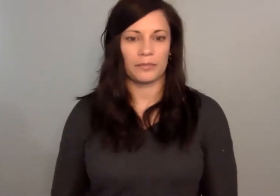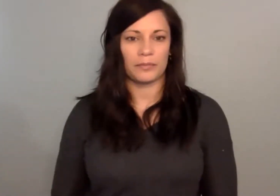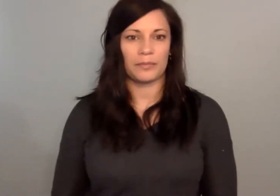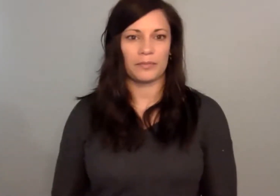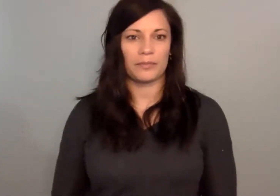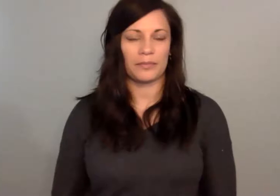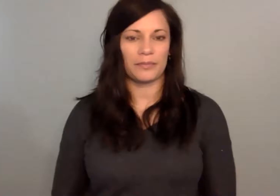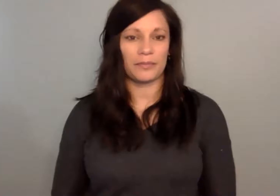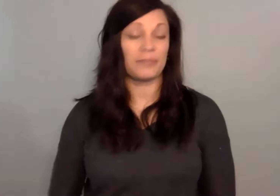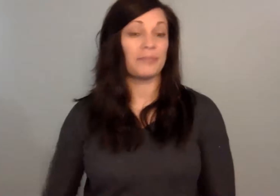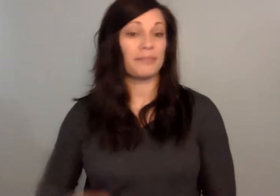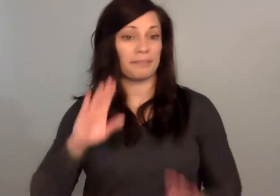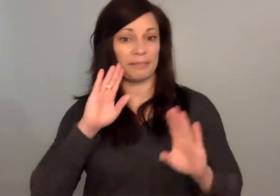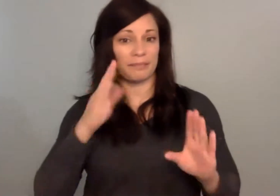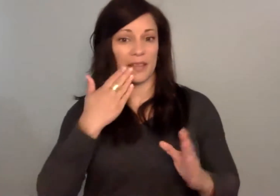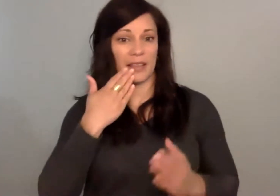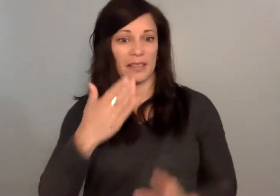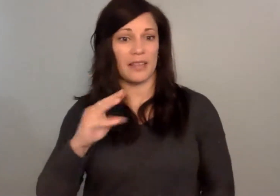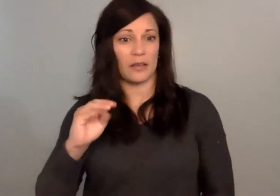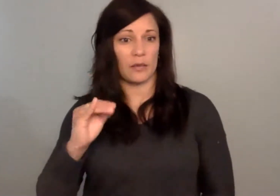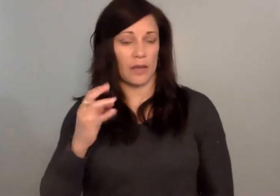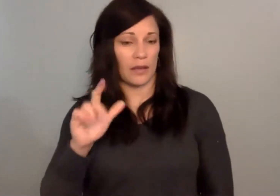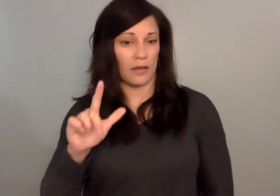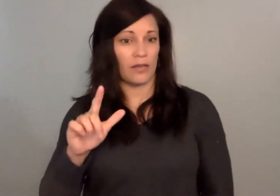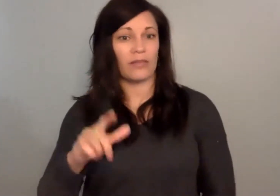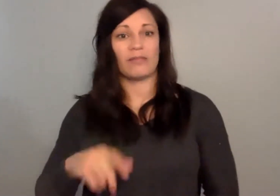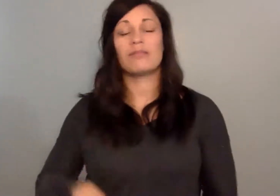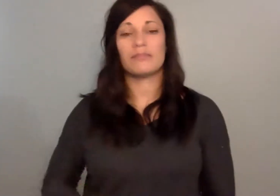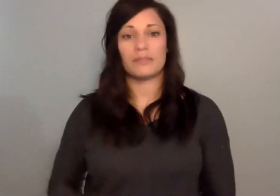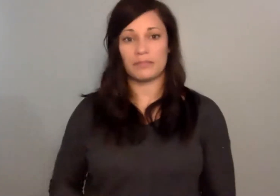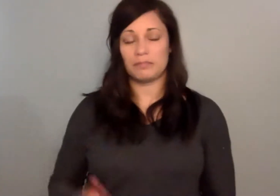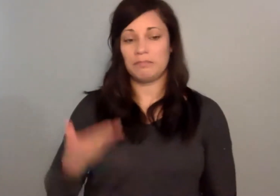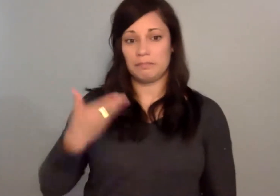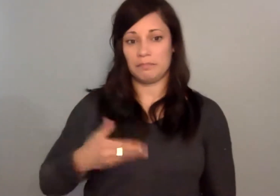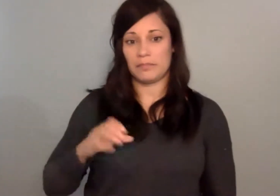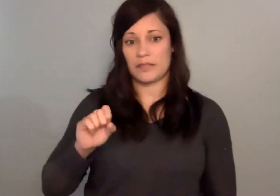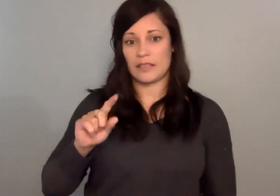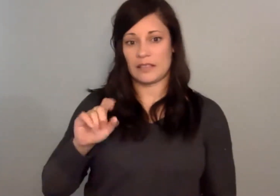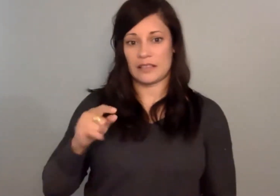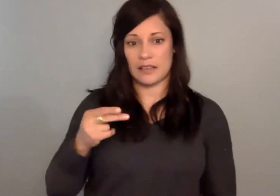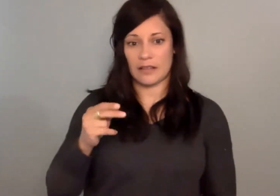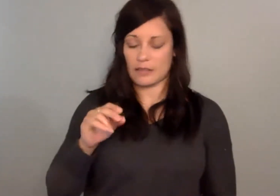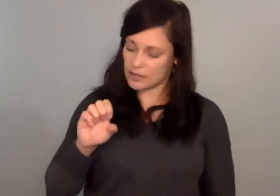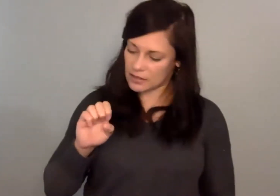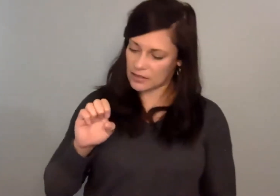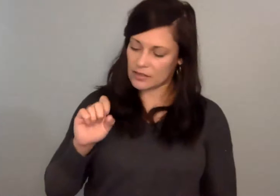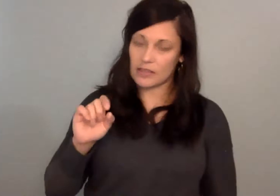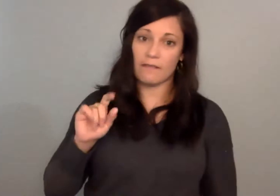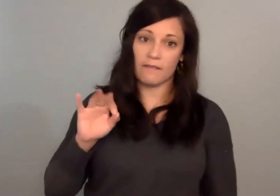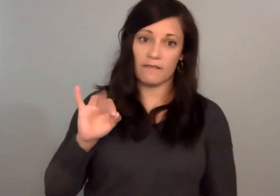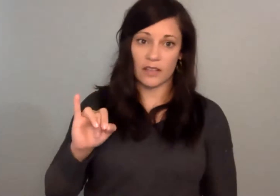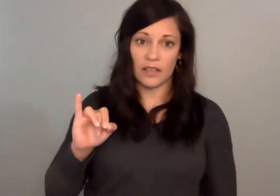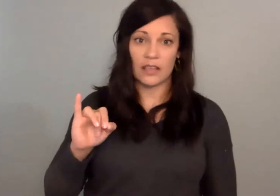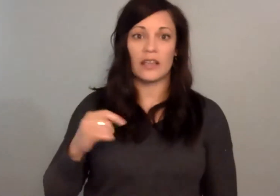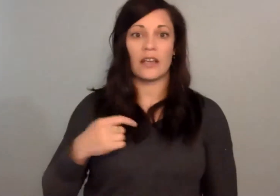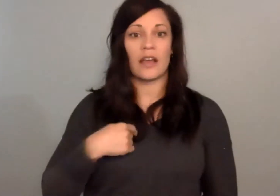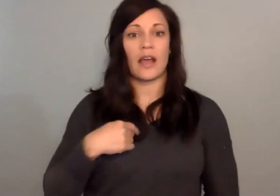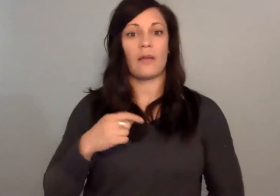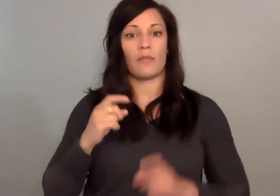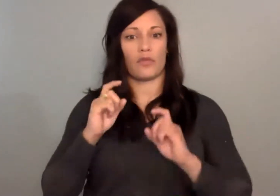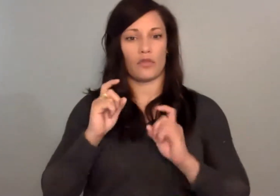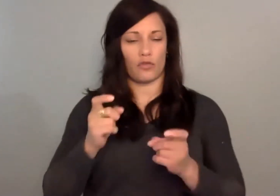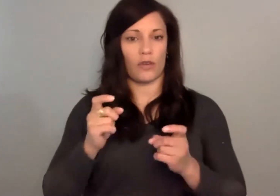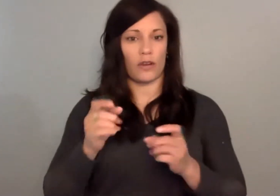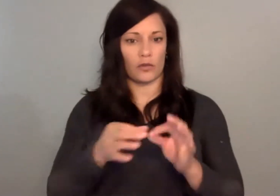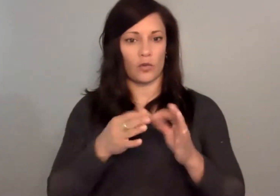All right, thank you, Michael. Hi, everyone. My name is Steffi Morrison, and I am the NCR Grants Coordinator at